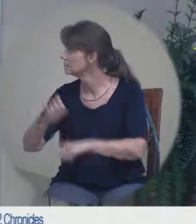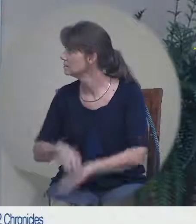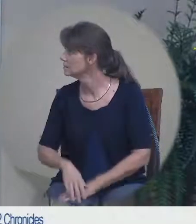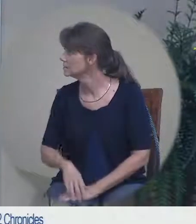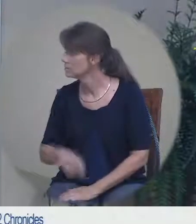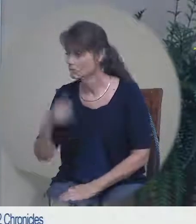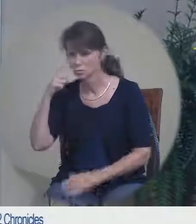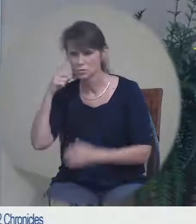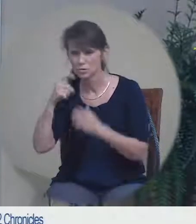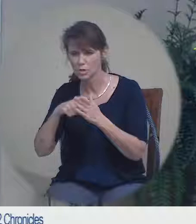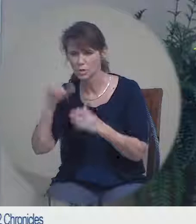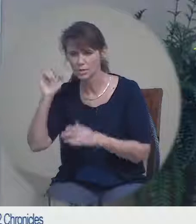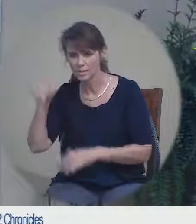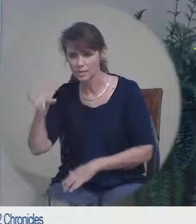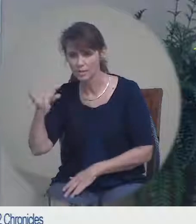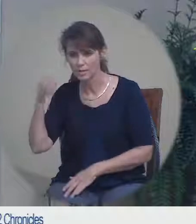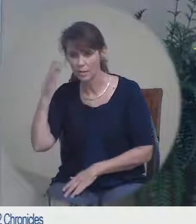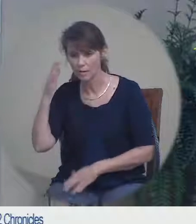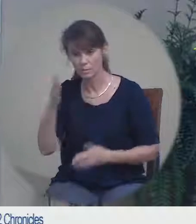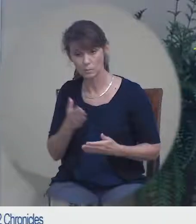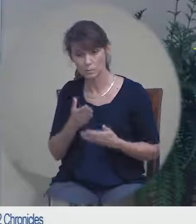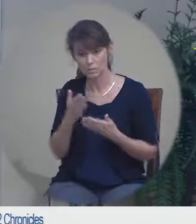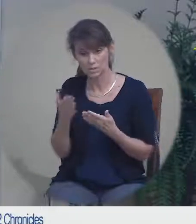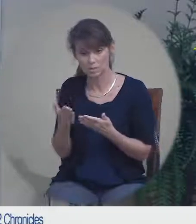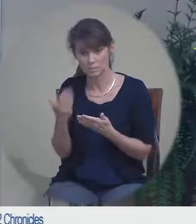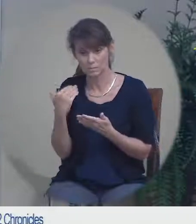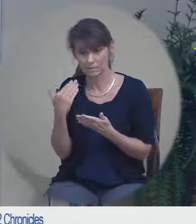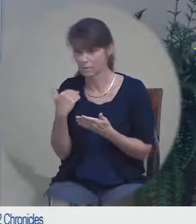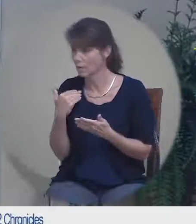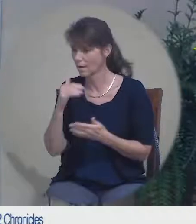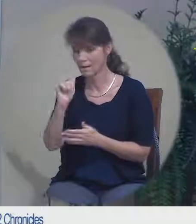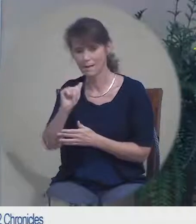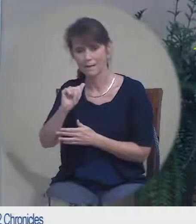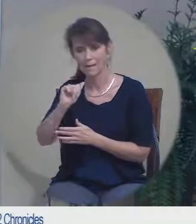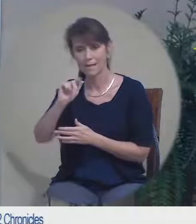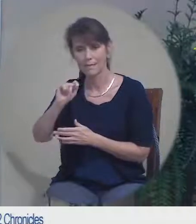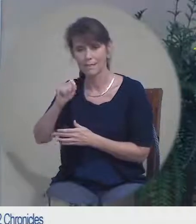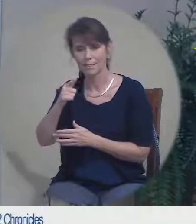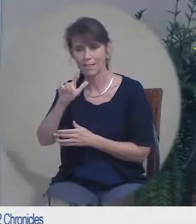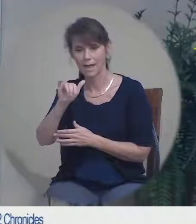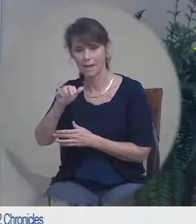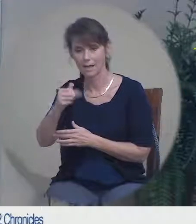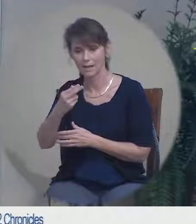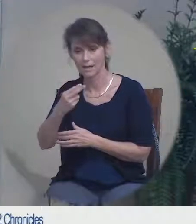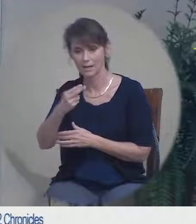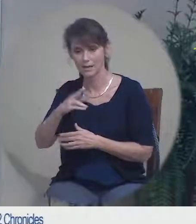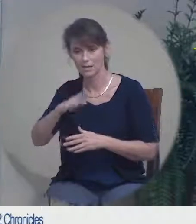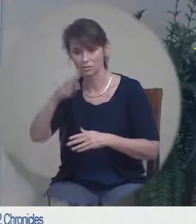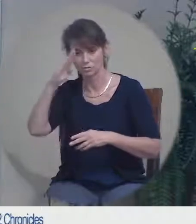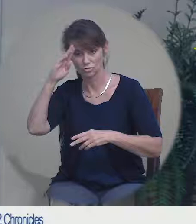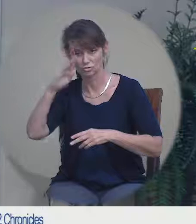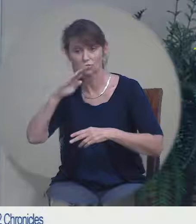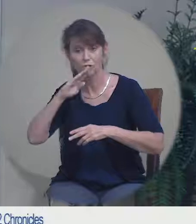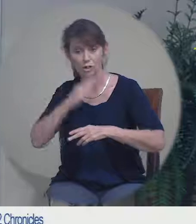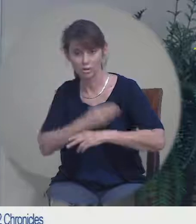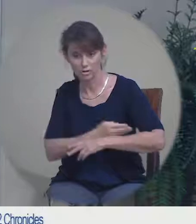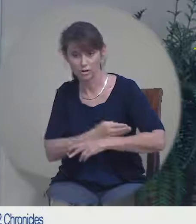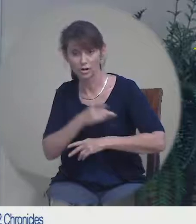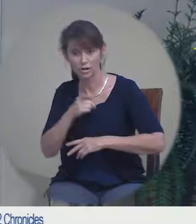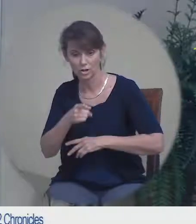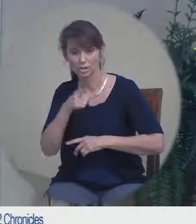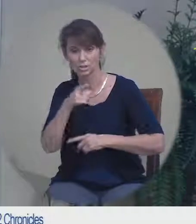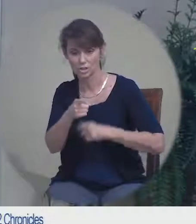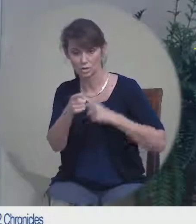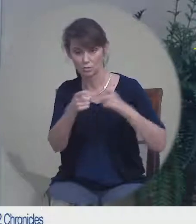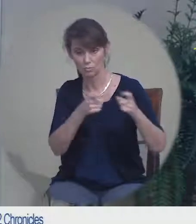see that is we suggested last time that Athaliah, the daughter of Ahab and Jezebel, usurped the throne, and she ruled